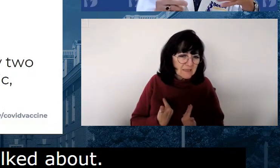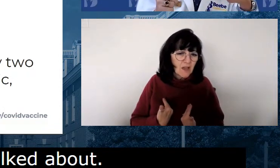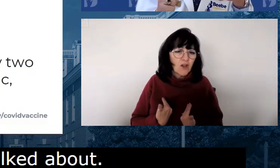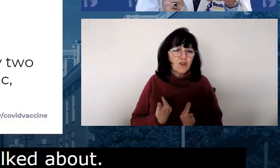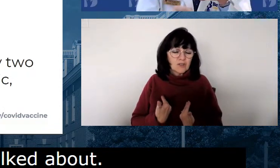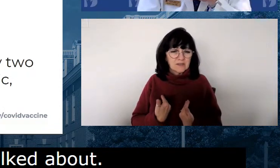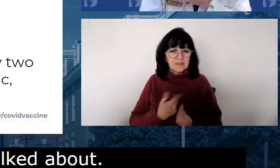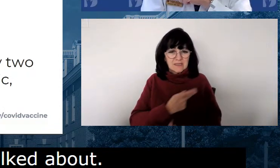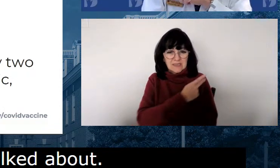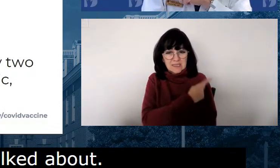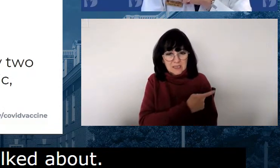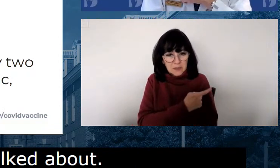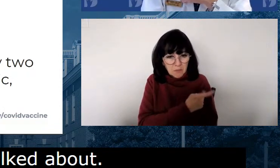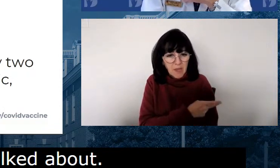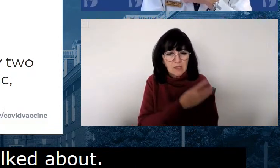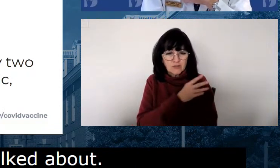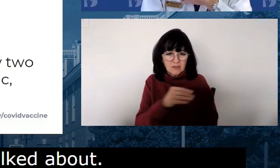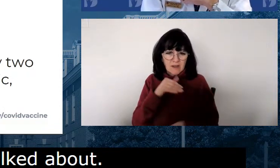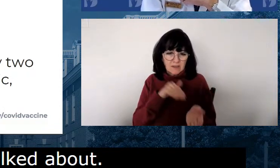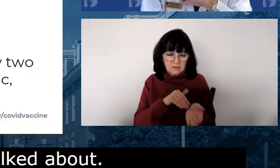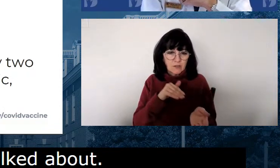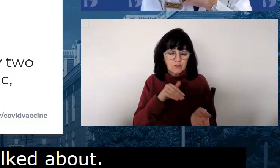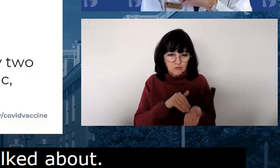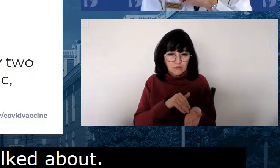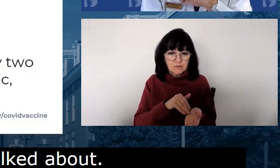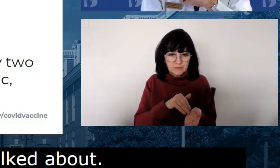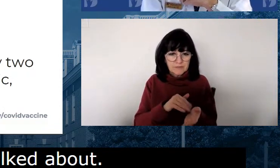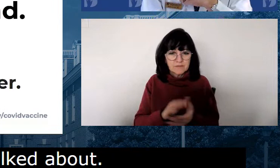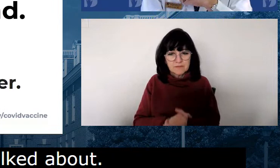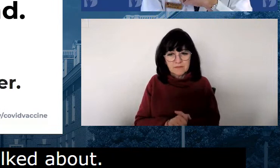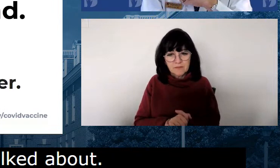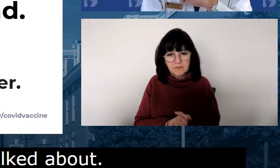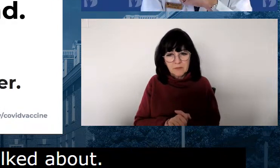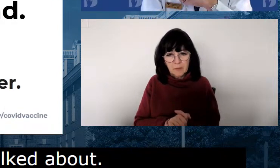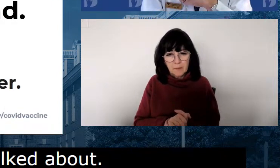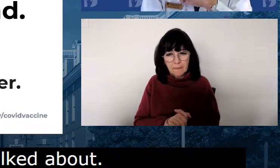and doctors. The last thing I'll say as I go to the next slide